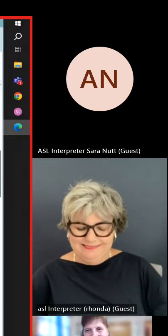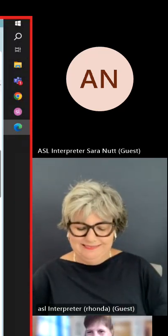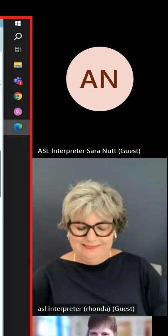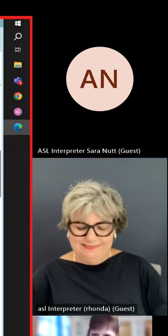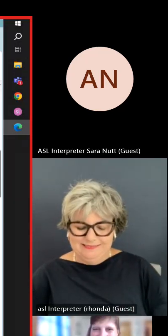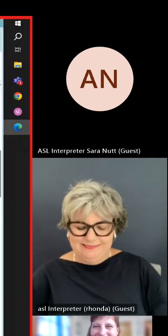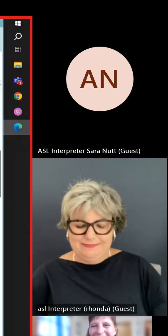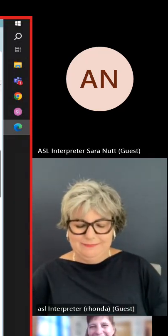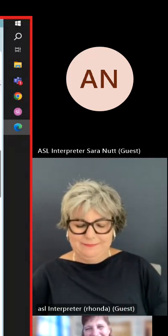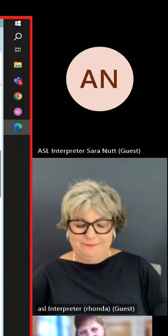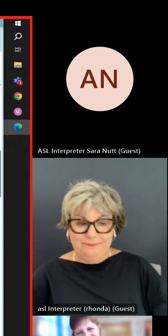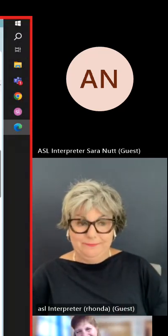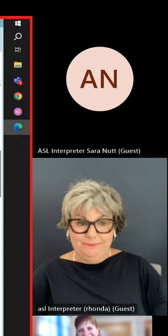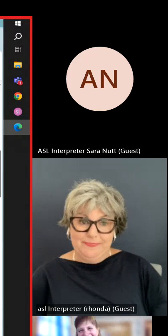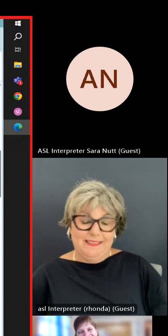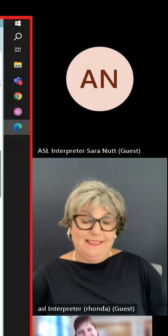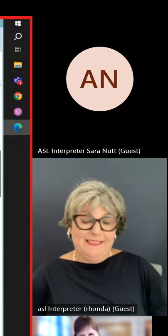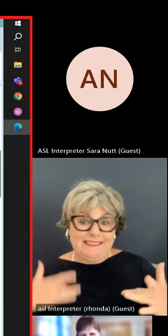This is exciting.